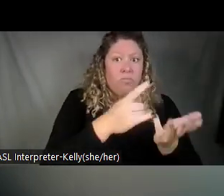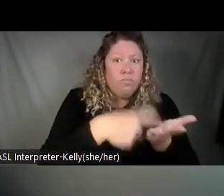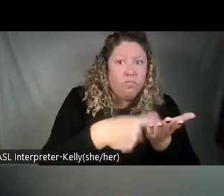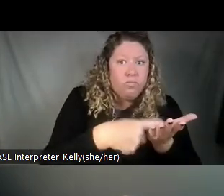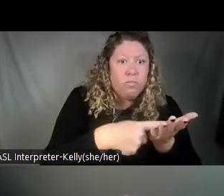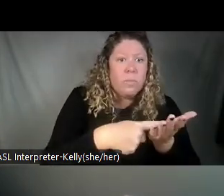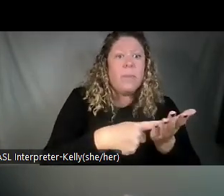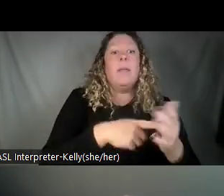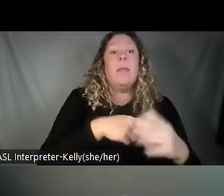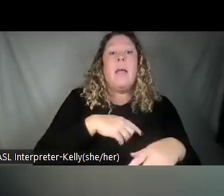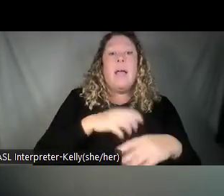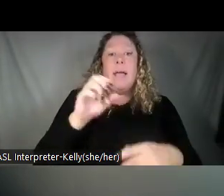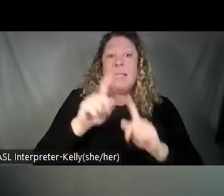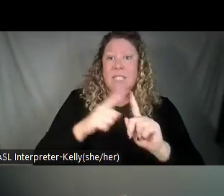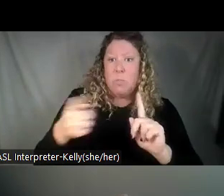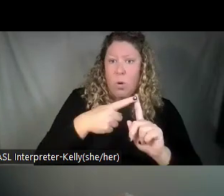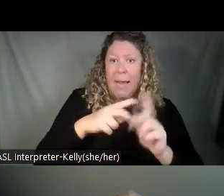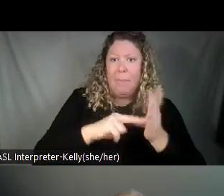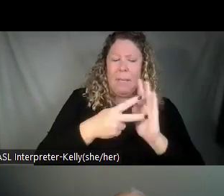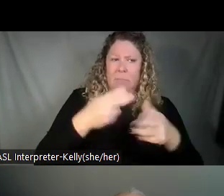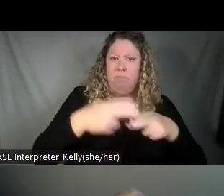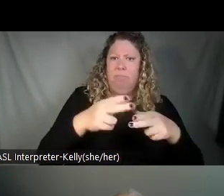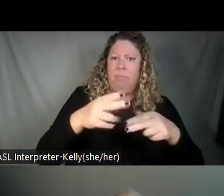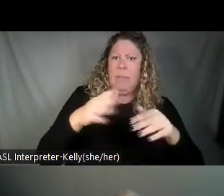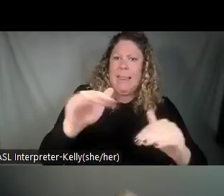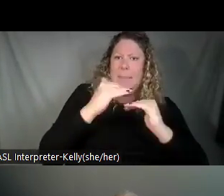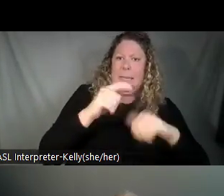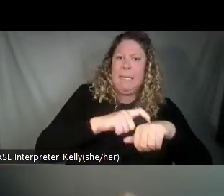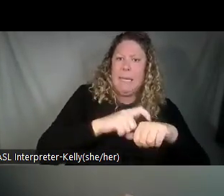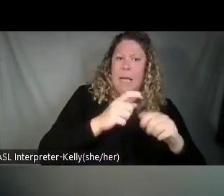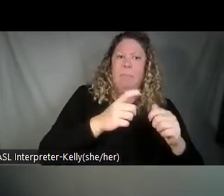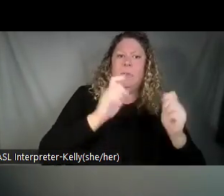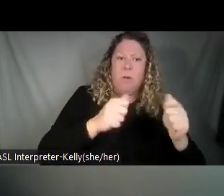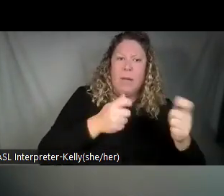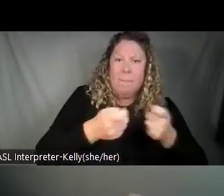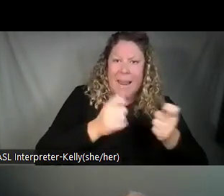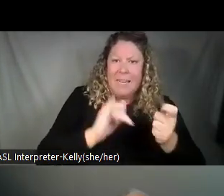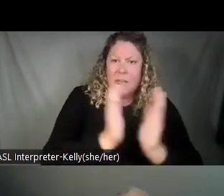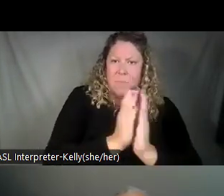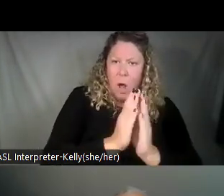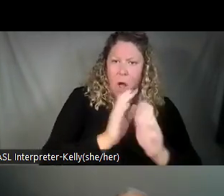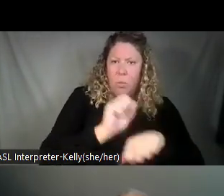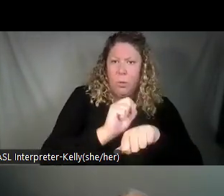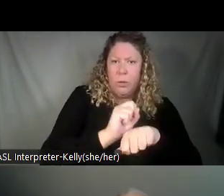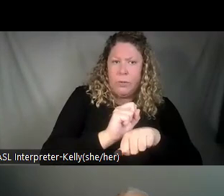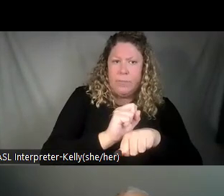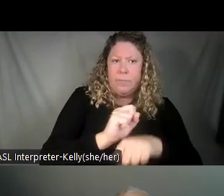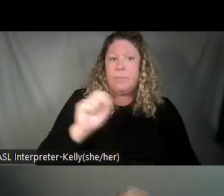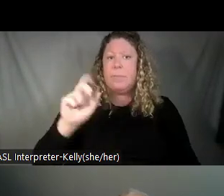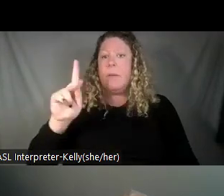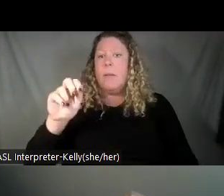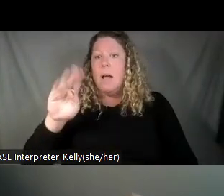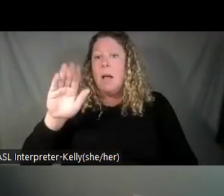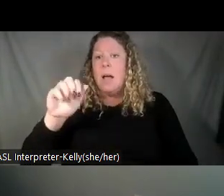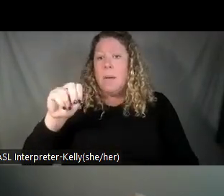work into smaller pieces so that it can be managed in small batches. The Kanban board is an